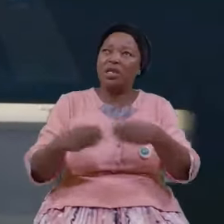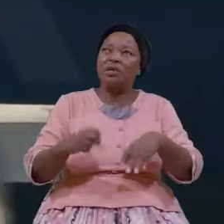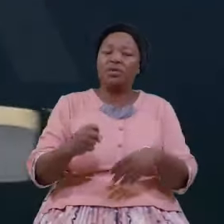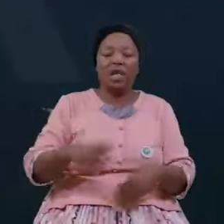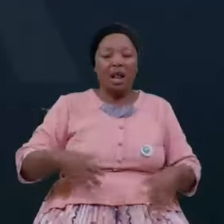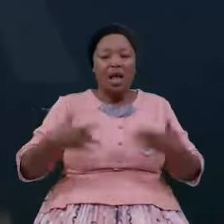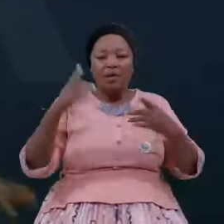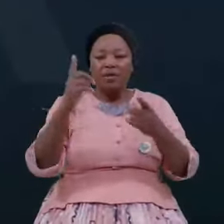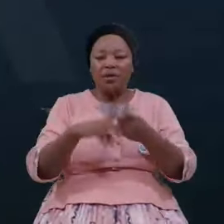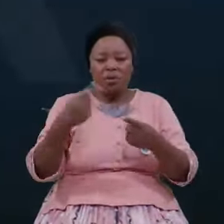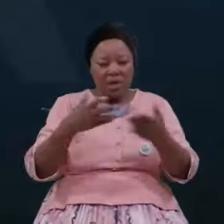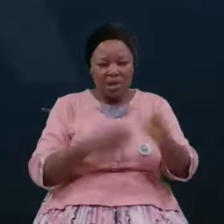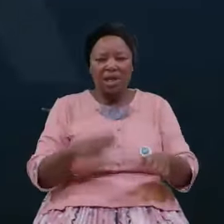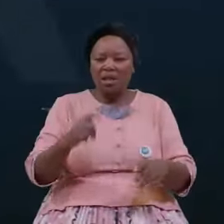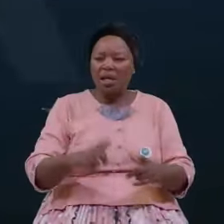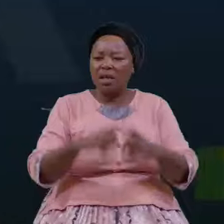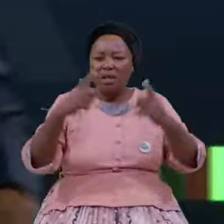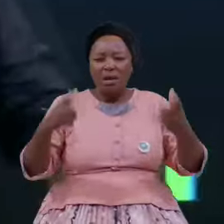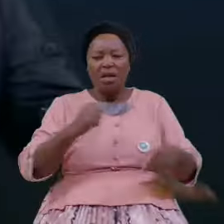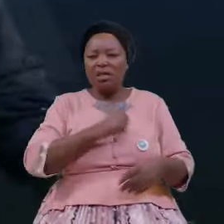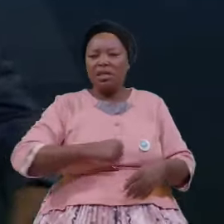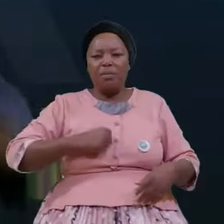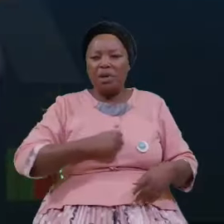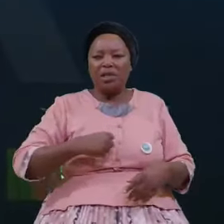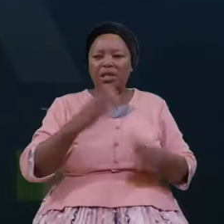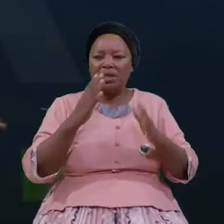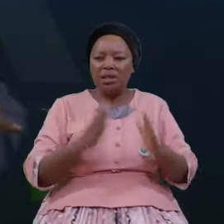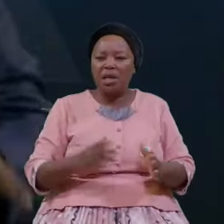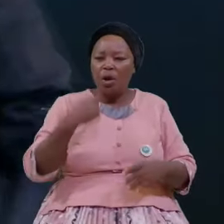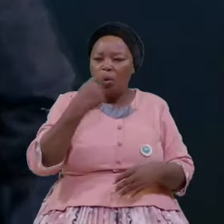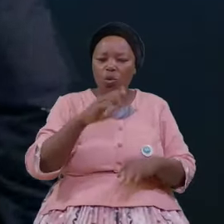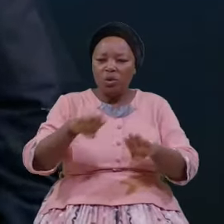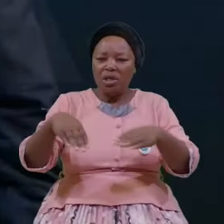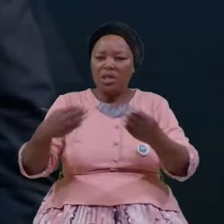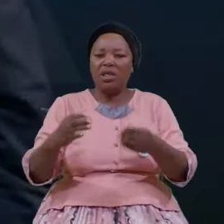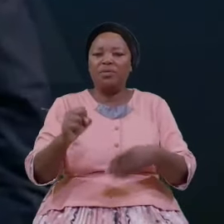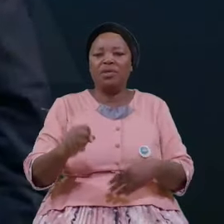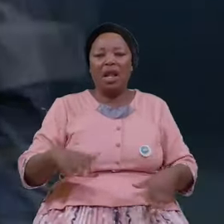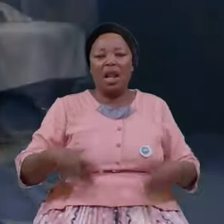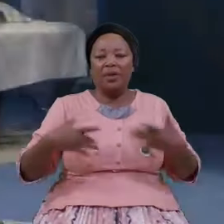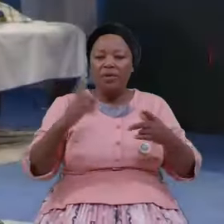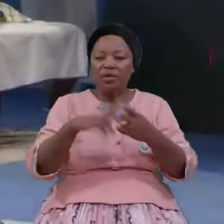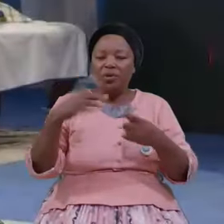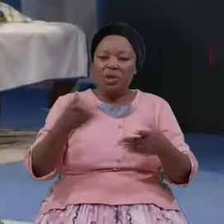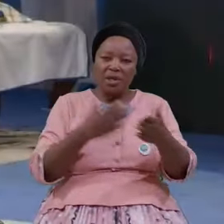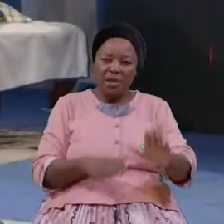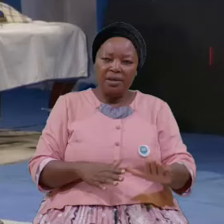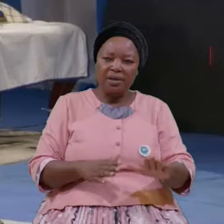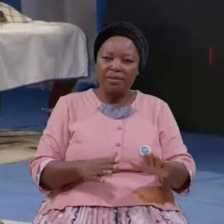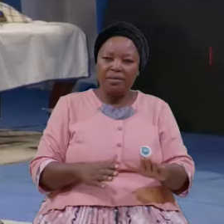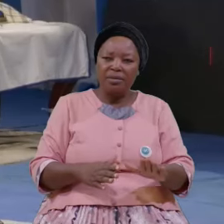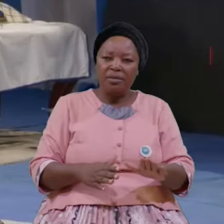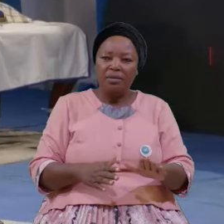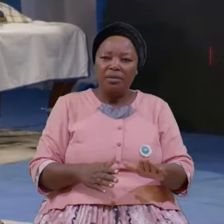The great sympathizer who gives life to the dead. He'll raise you